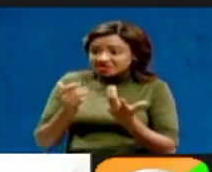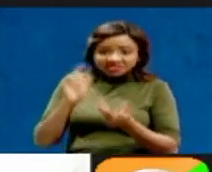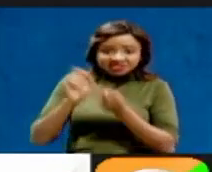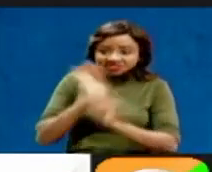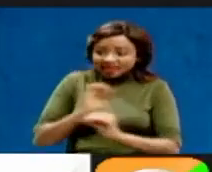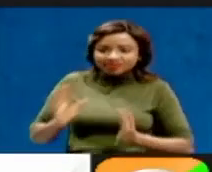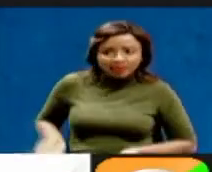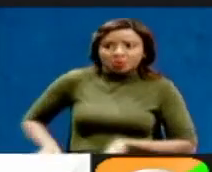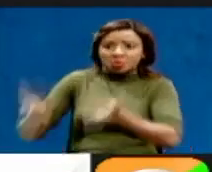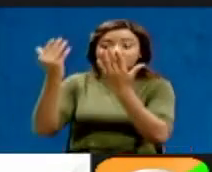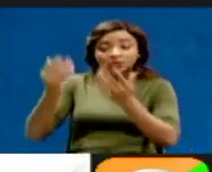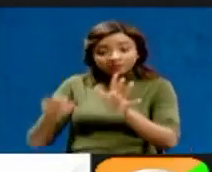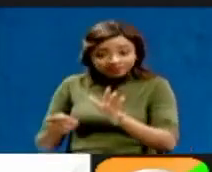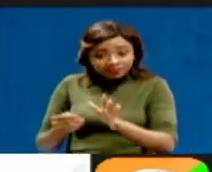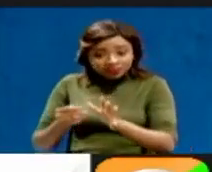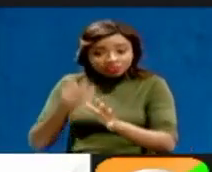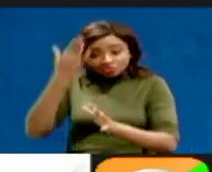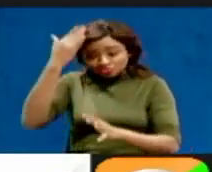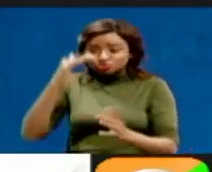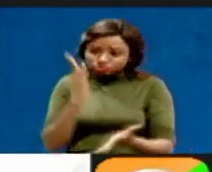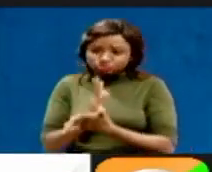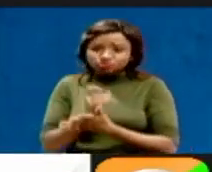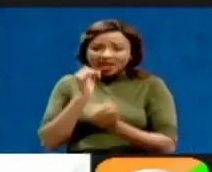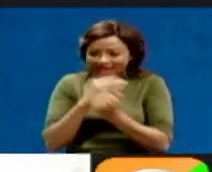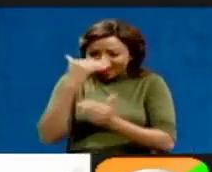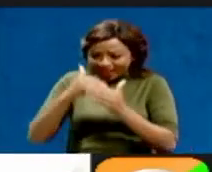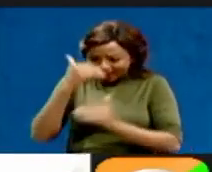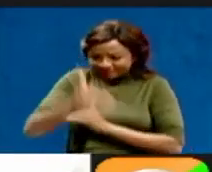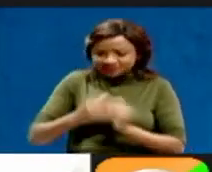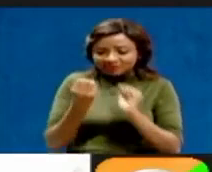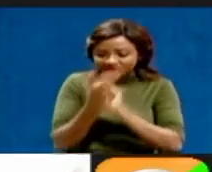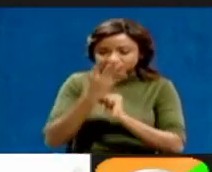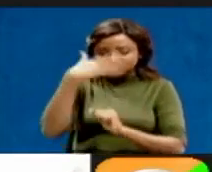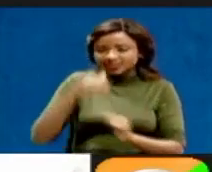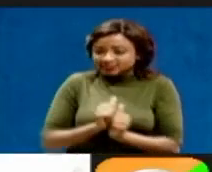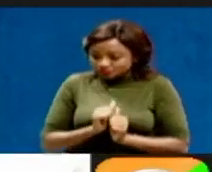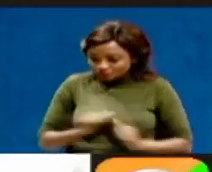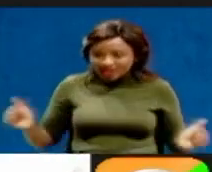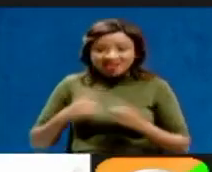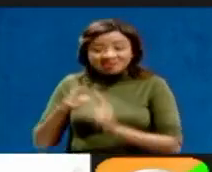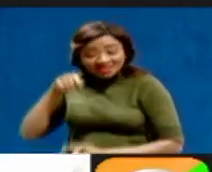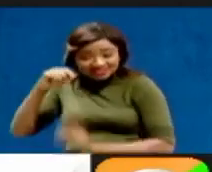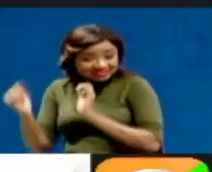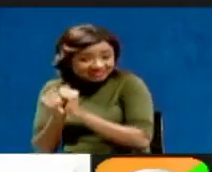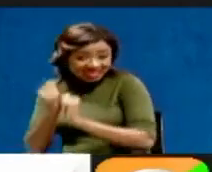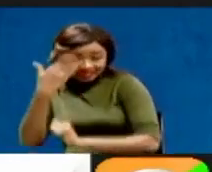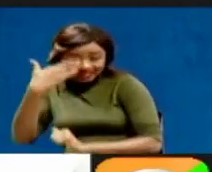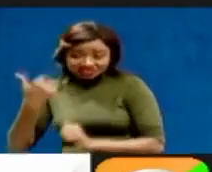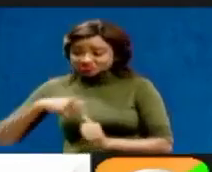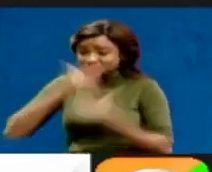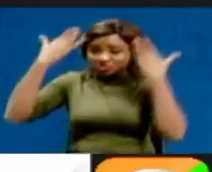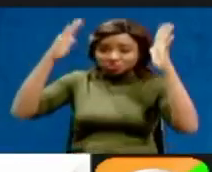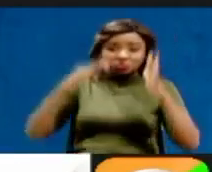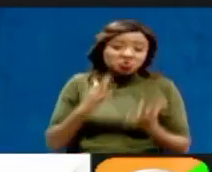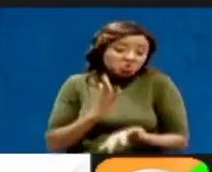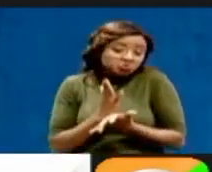because we know you can actually release people at 14 days if they have no symptoms without testing. So we cannot say for sure right now it is safe to release people